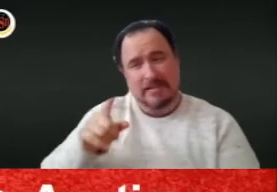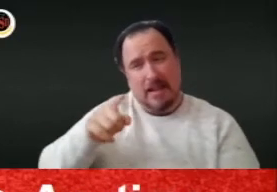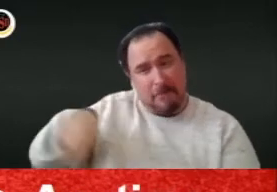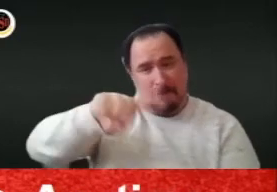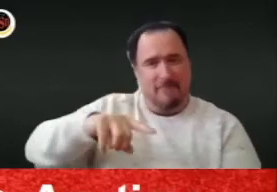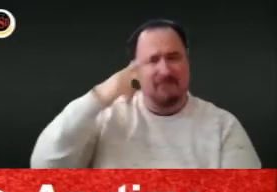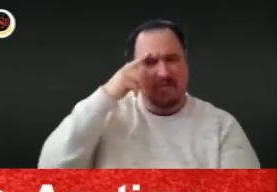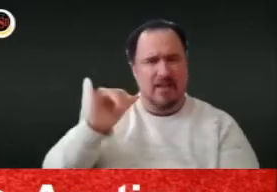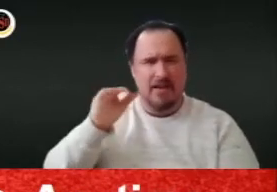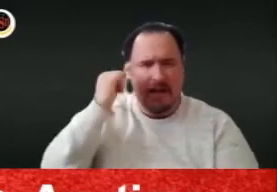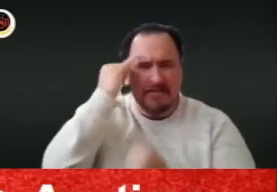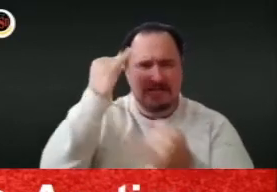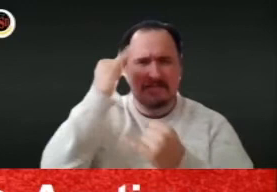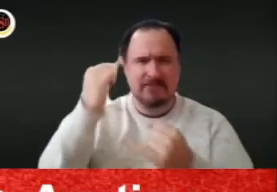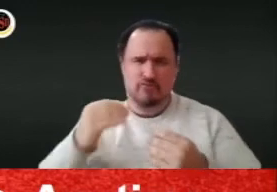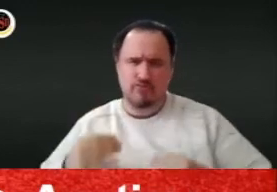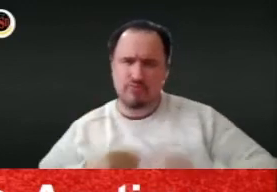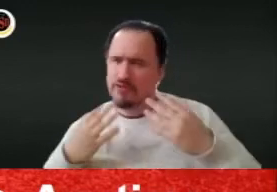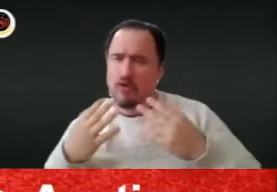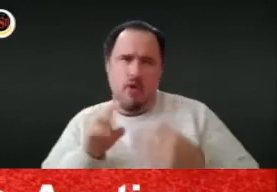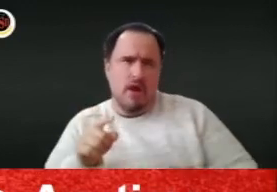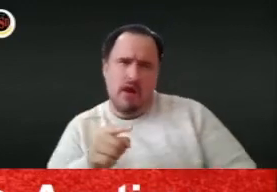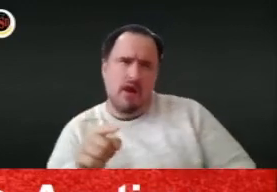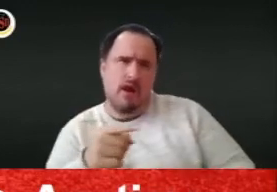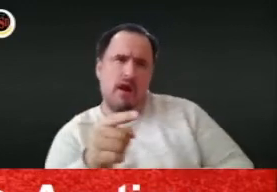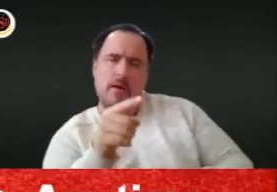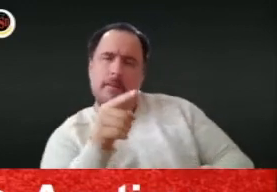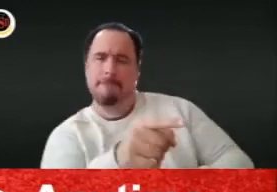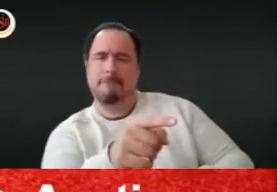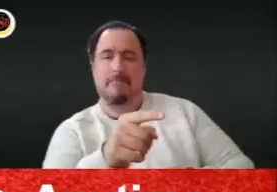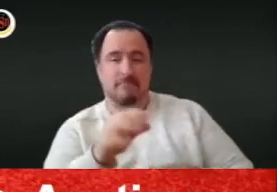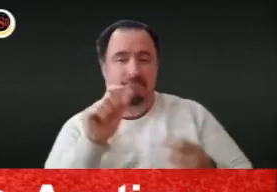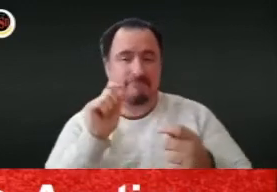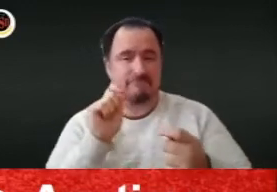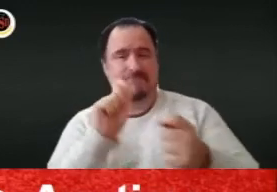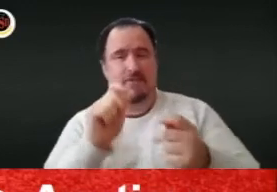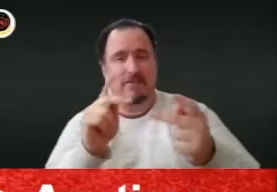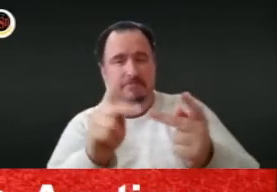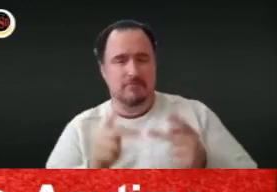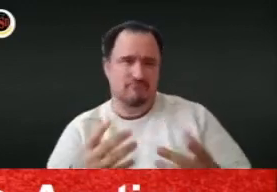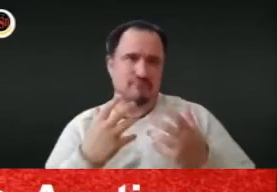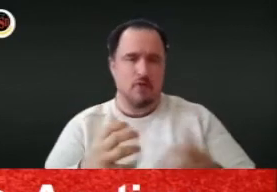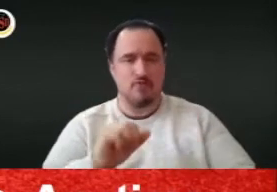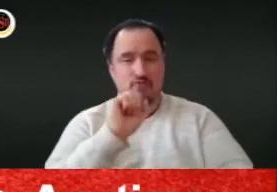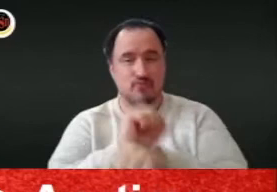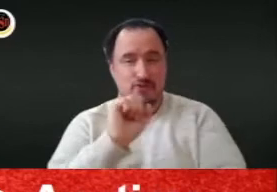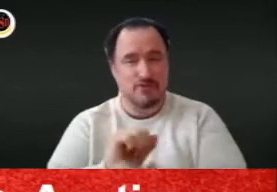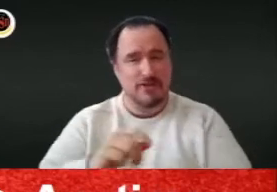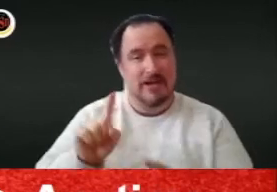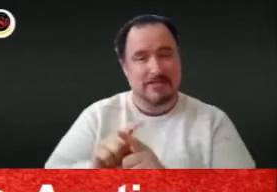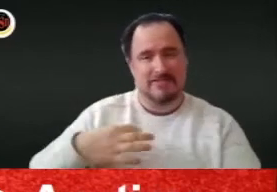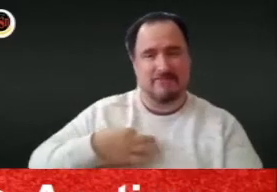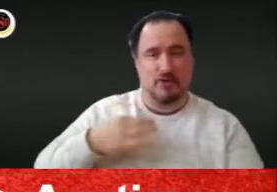volunteer. And if you come up with your own ideas and you're just inspired to work and